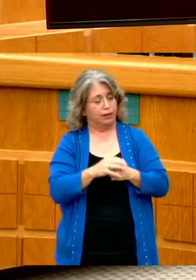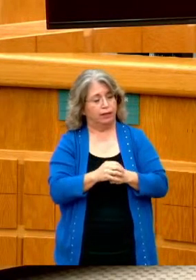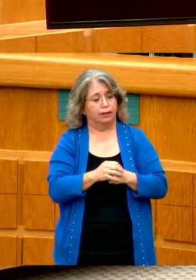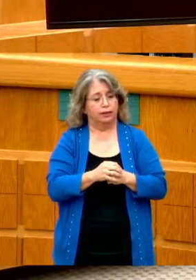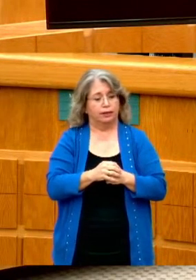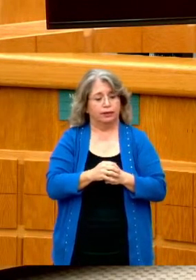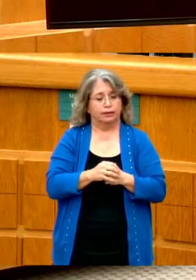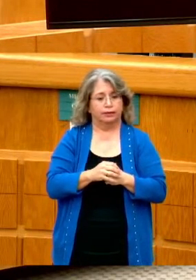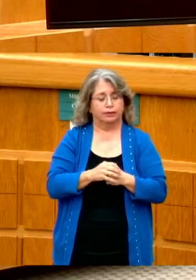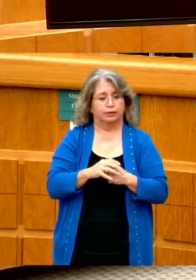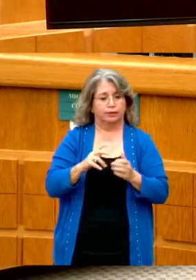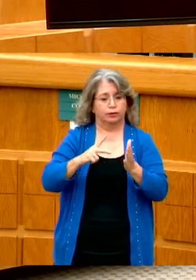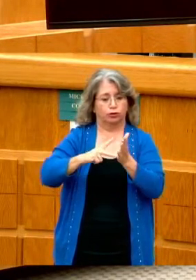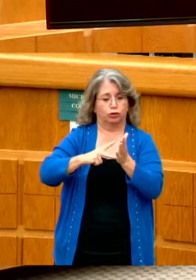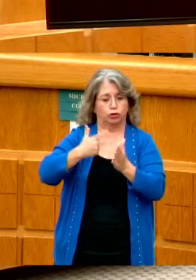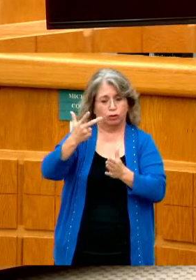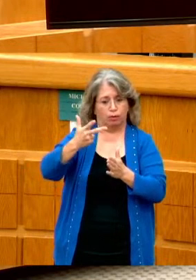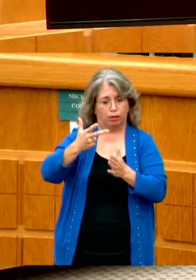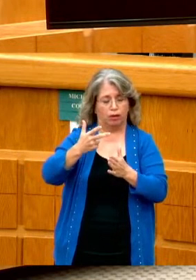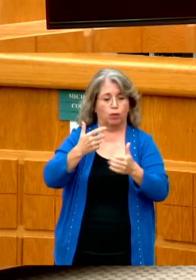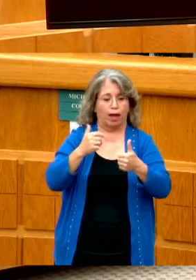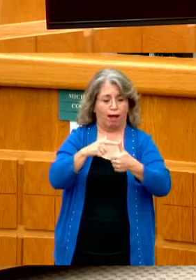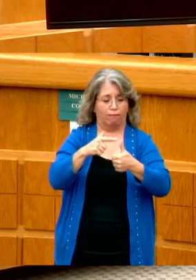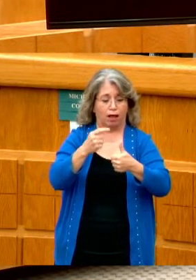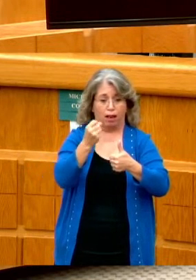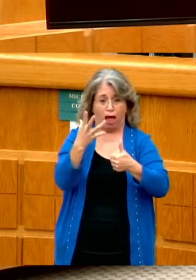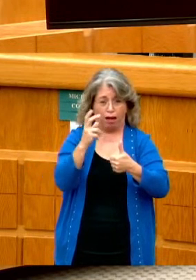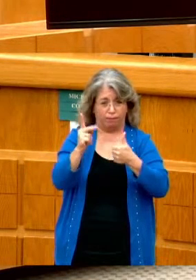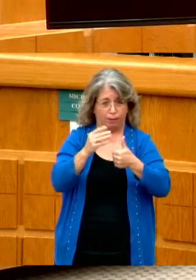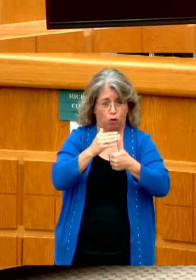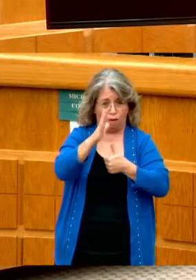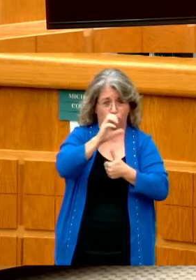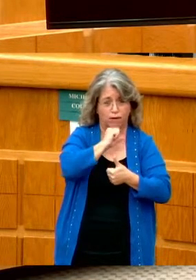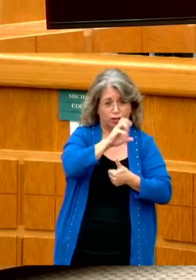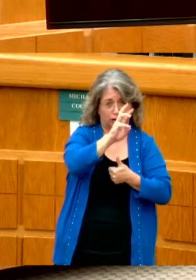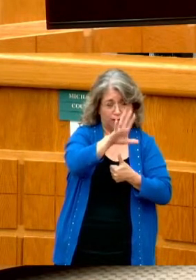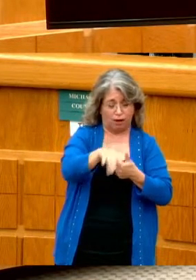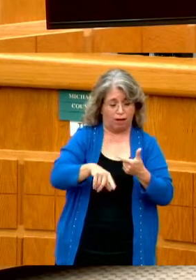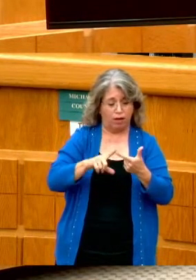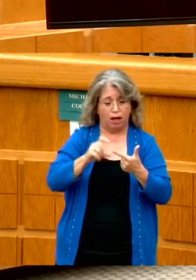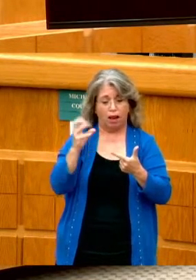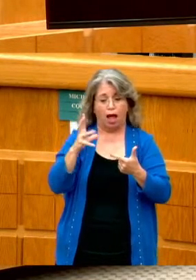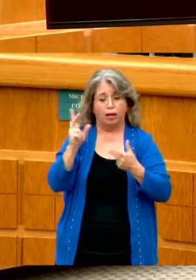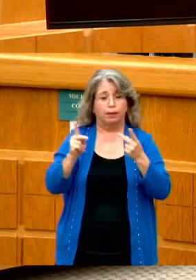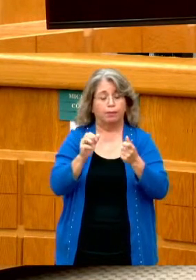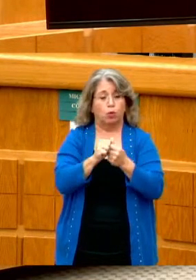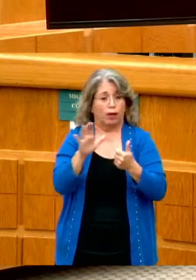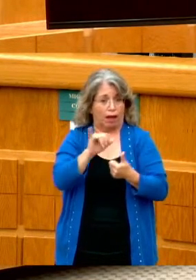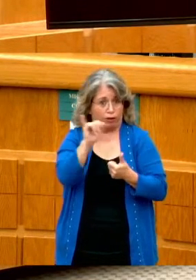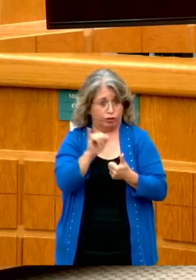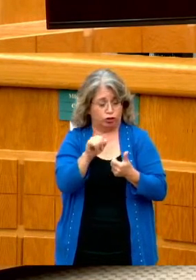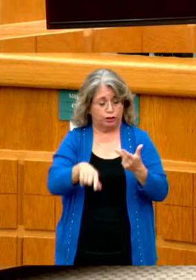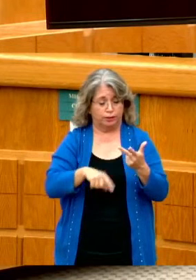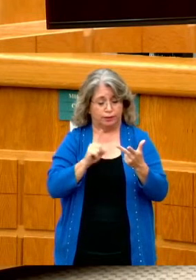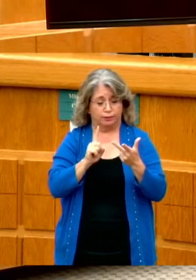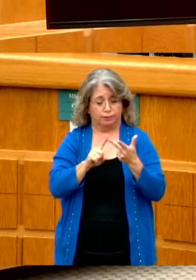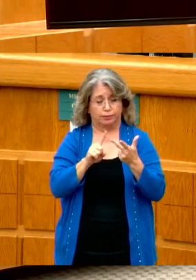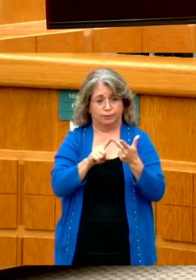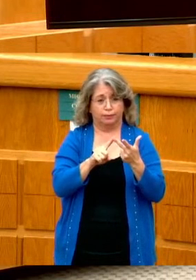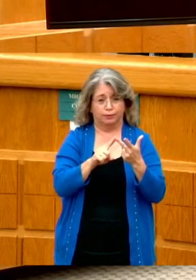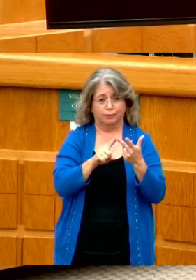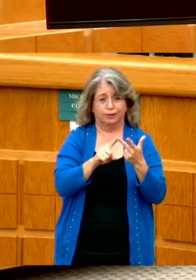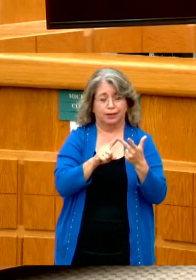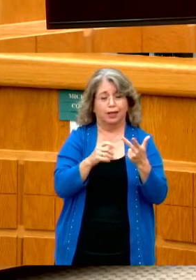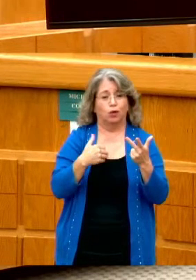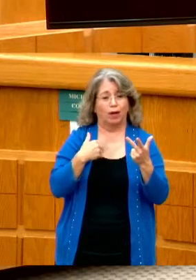have lots of people over 65, lots of uninsured, and this one is the third piece element, and